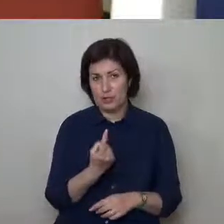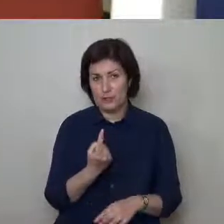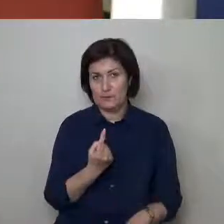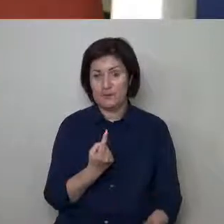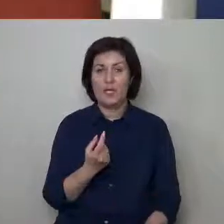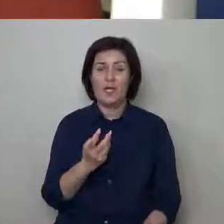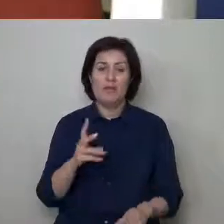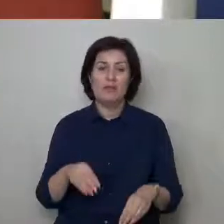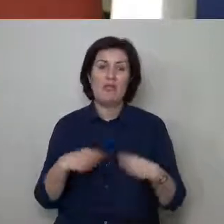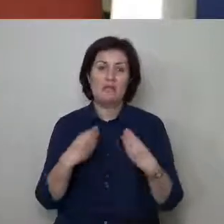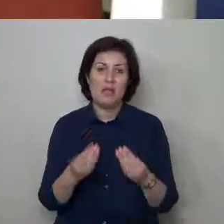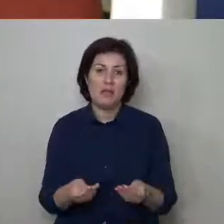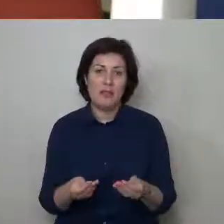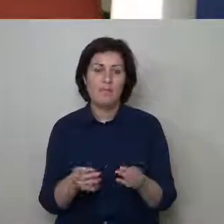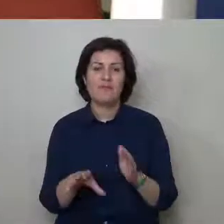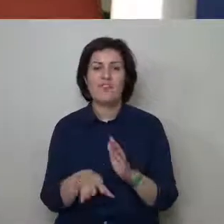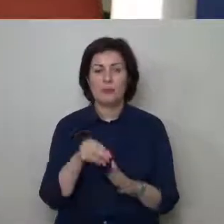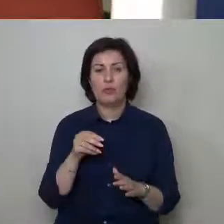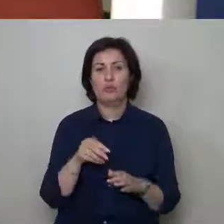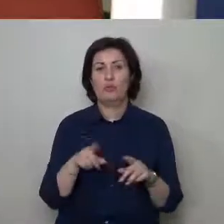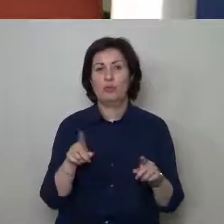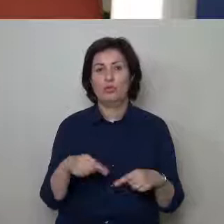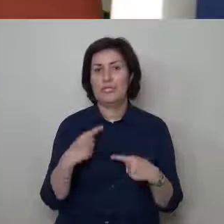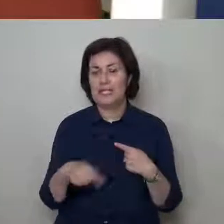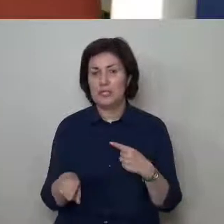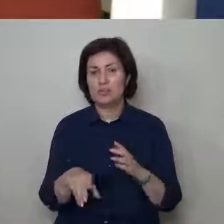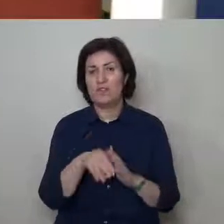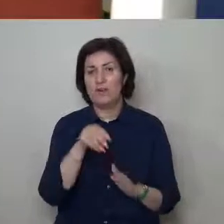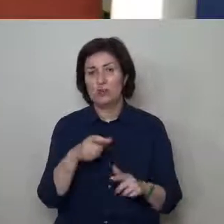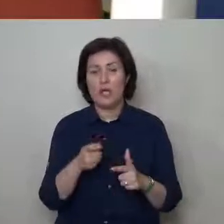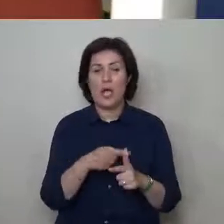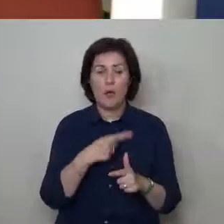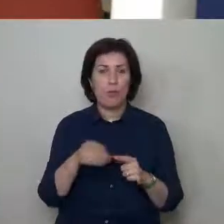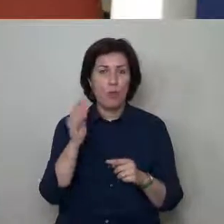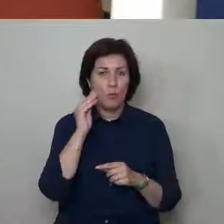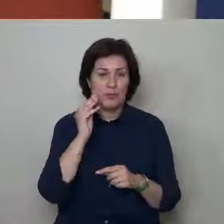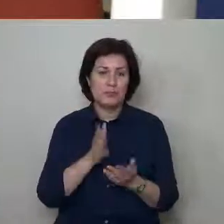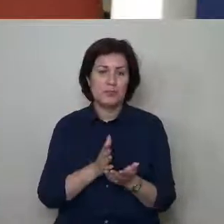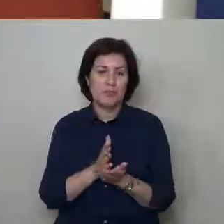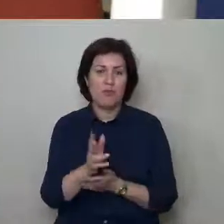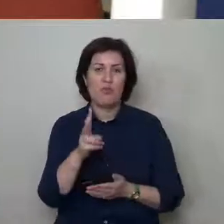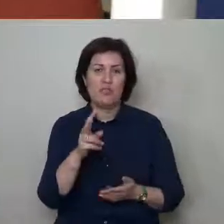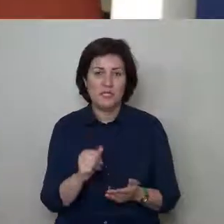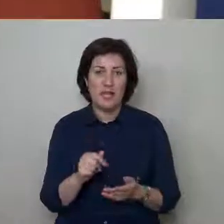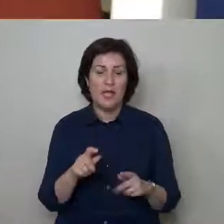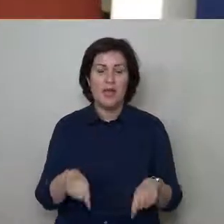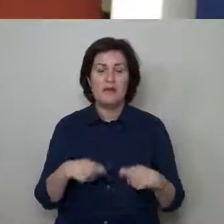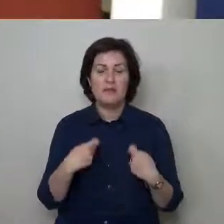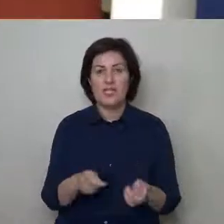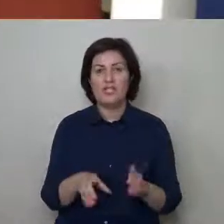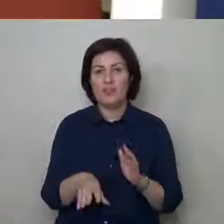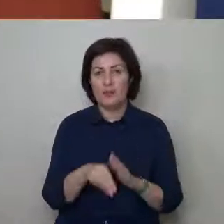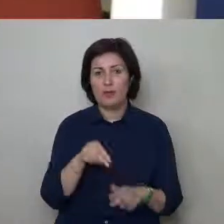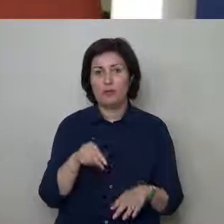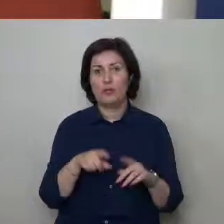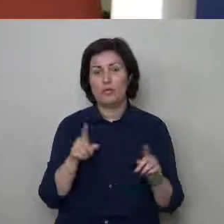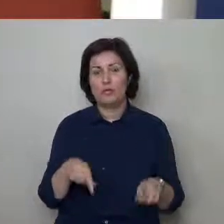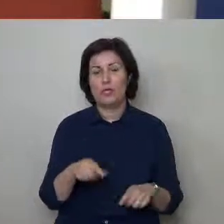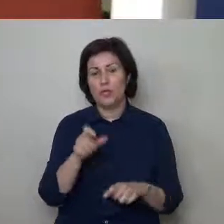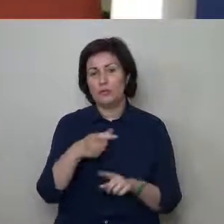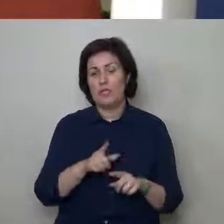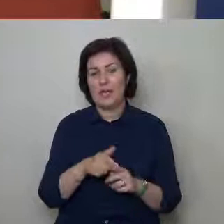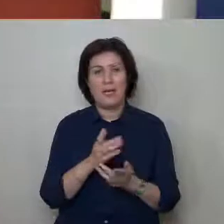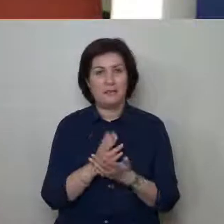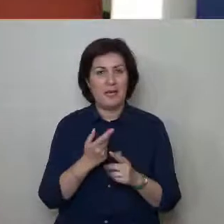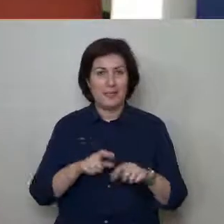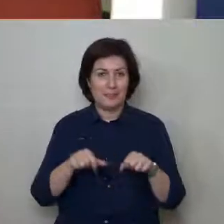Well, that's the first part of it. In other words, providing the ballot to another voter or the intent to